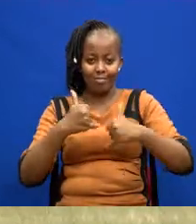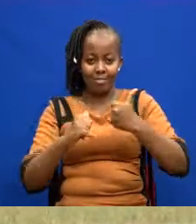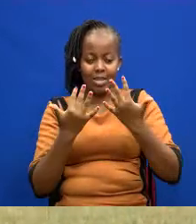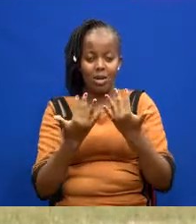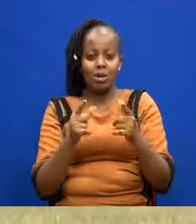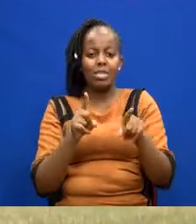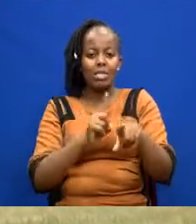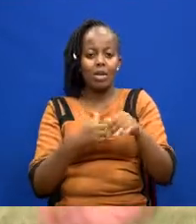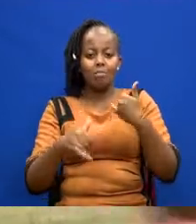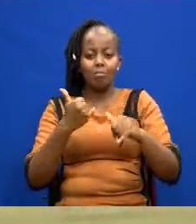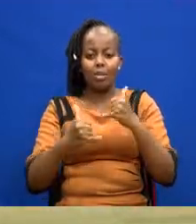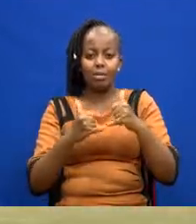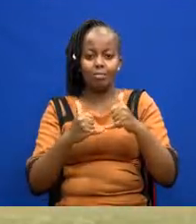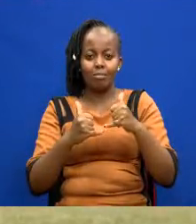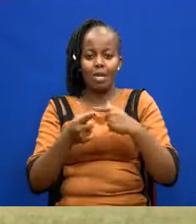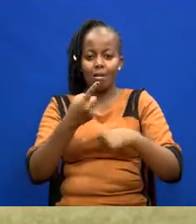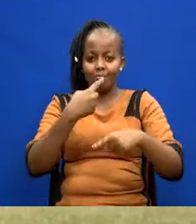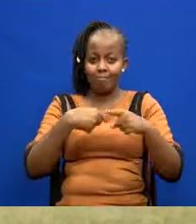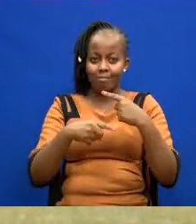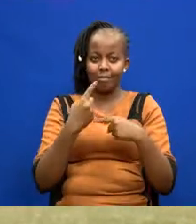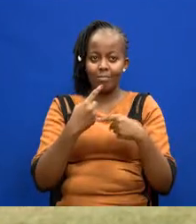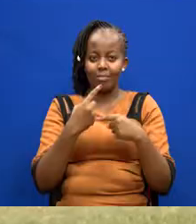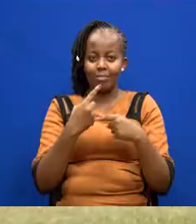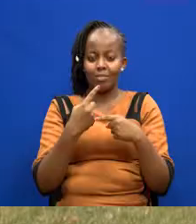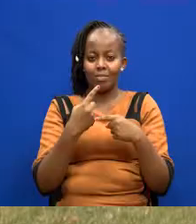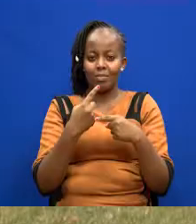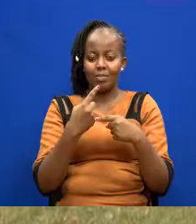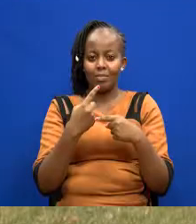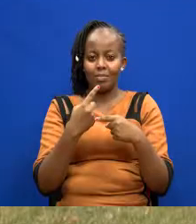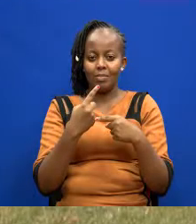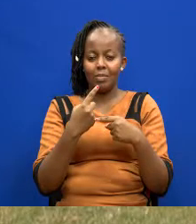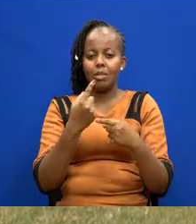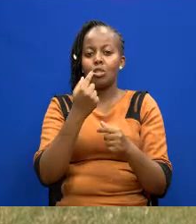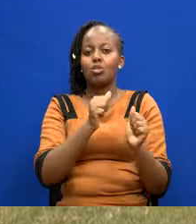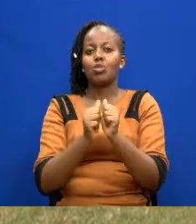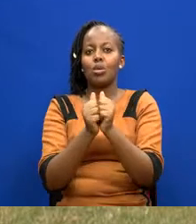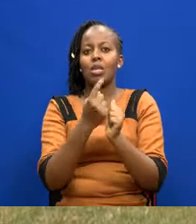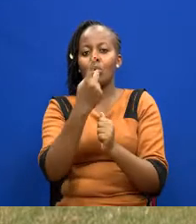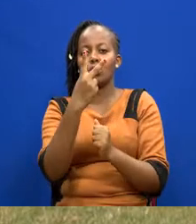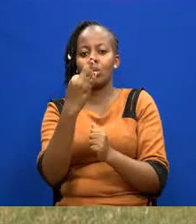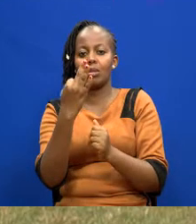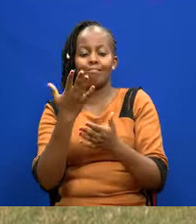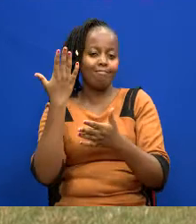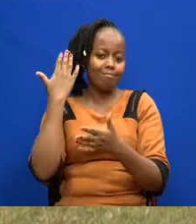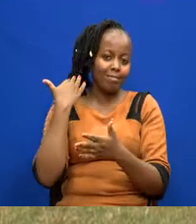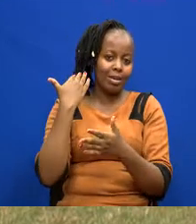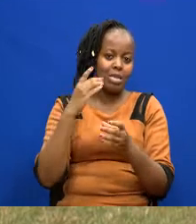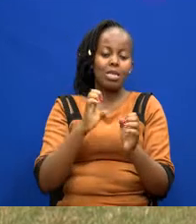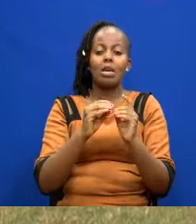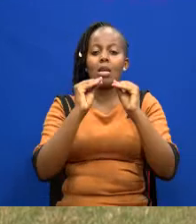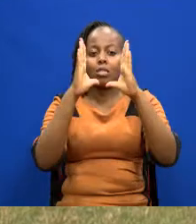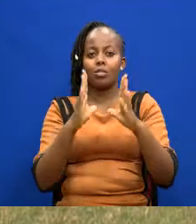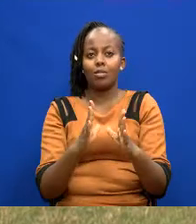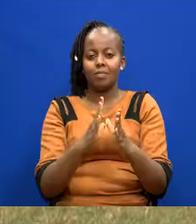situation. I'll ask the players to come on a single file, 1, 2, 3 behind me. On a single file, 1, 2, 3 behind